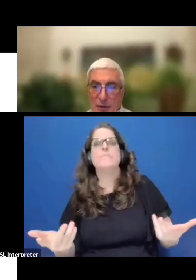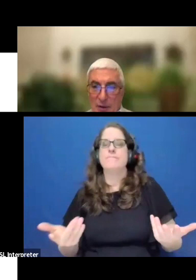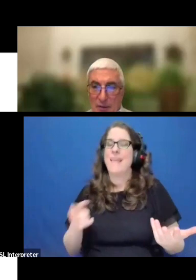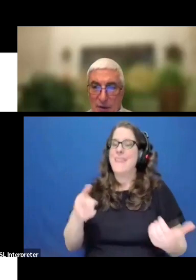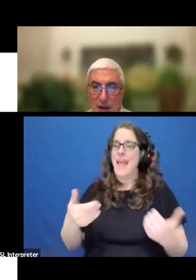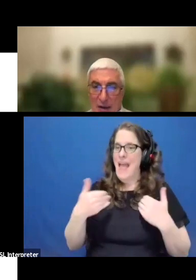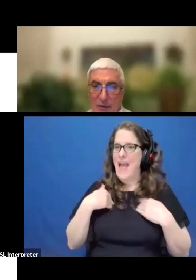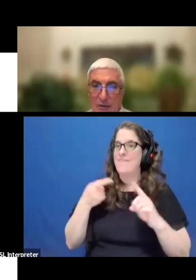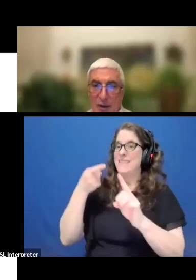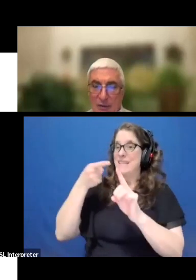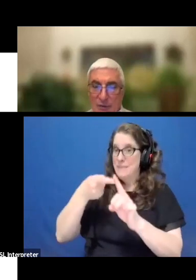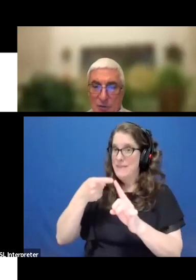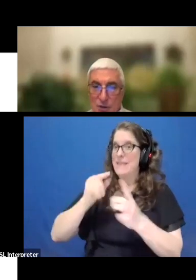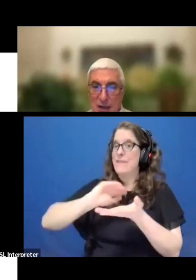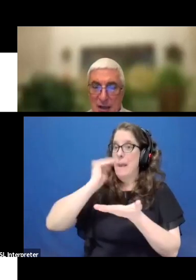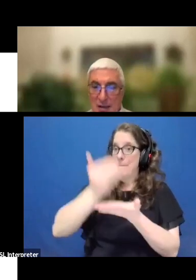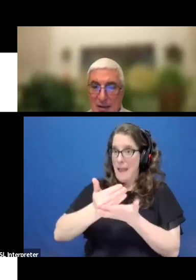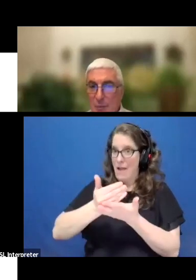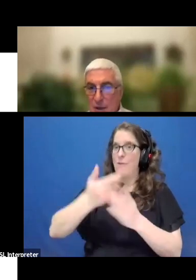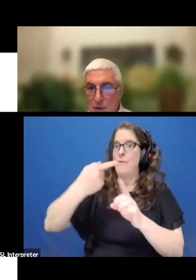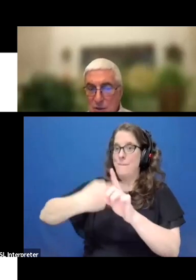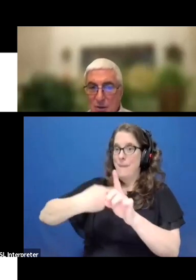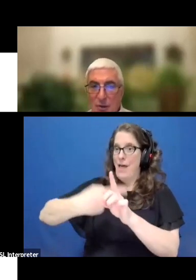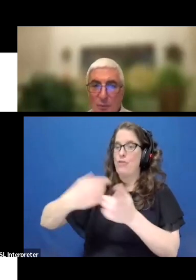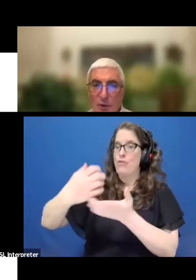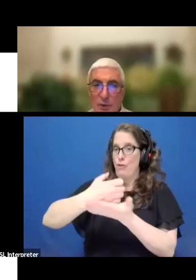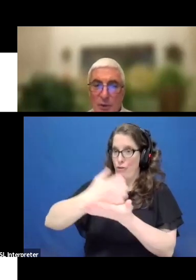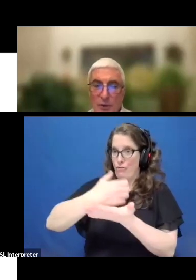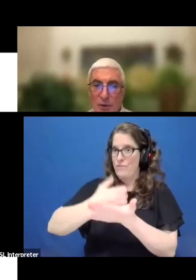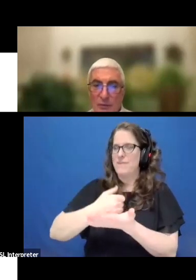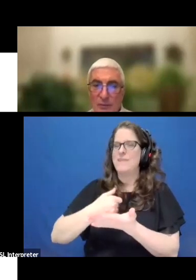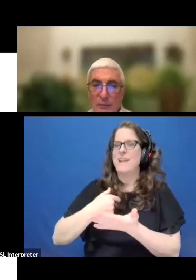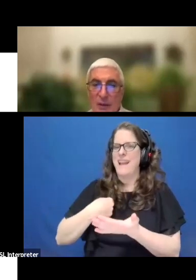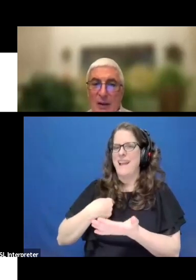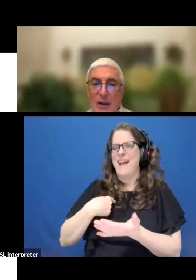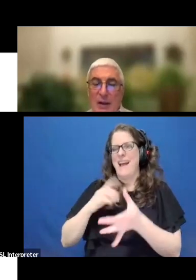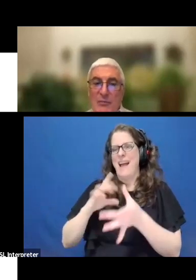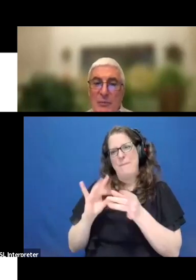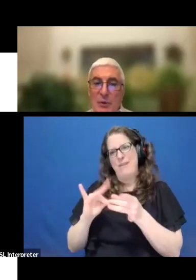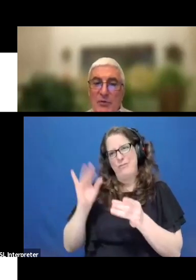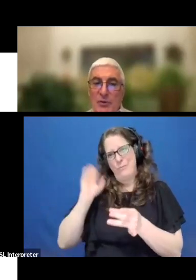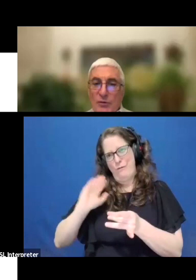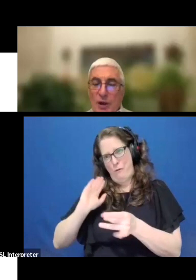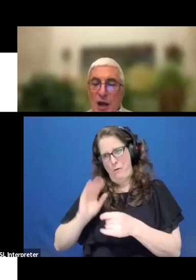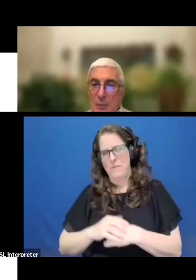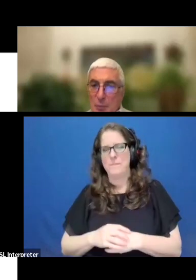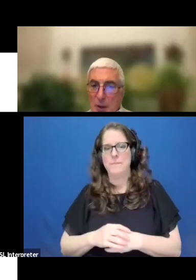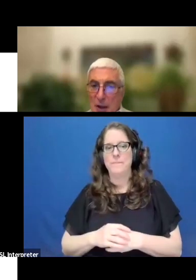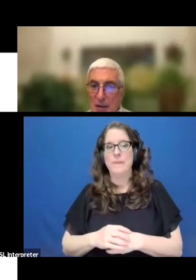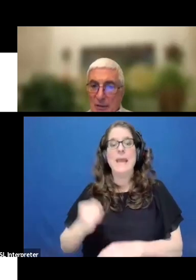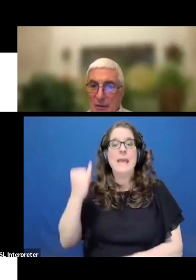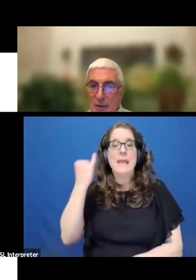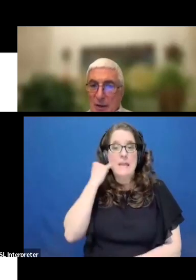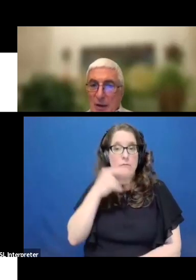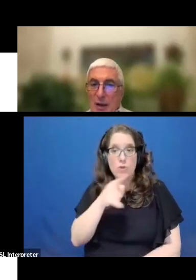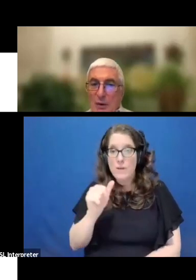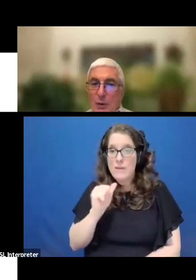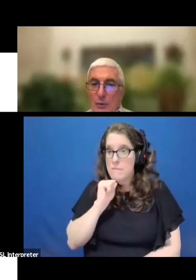amount assigned to SGA. I mentioned it a little bit earlier. If a person who's not